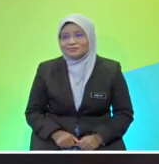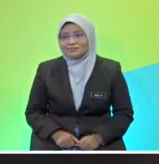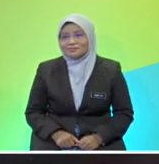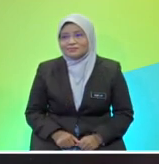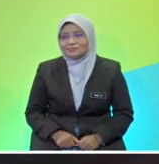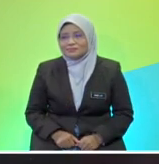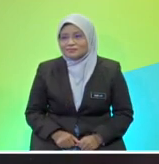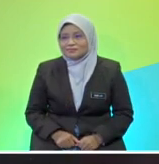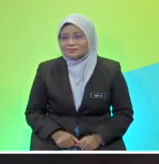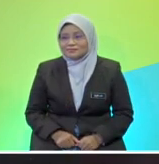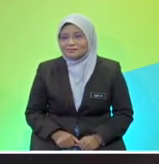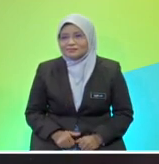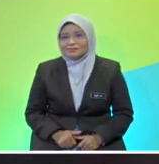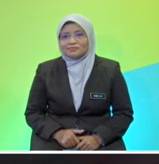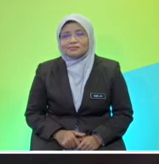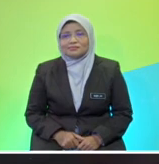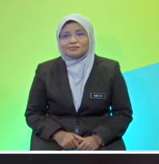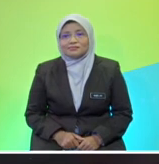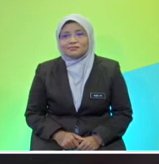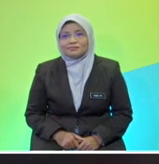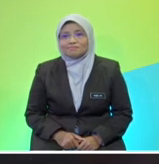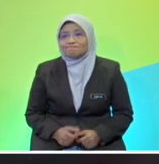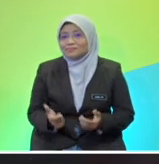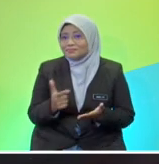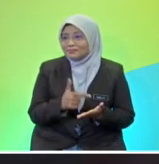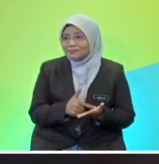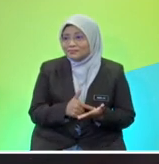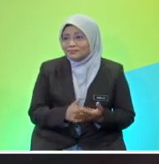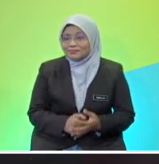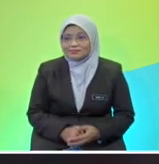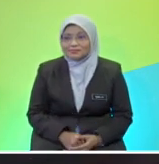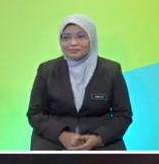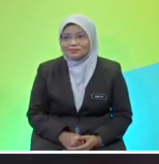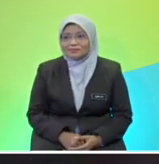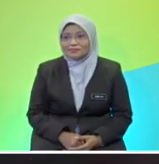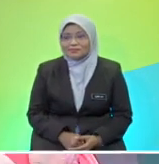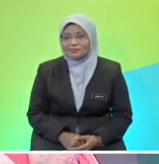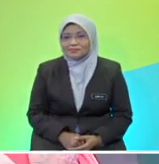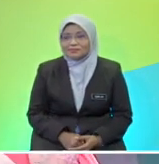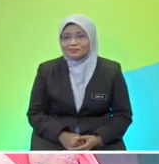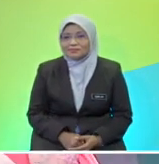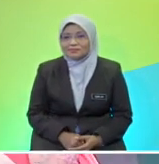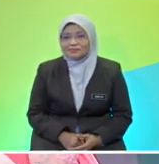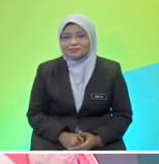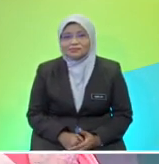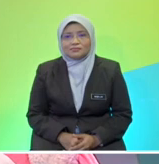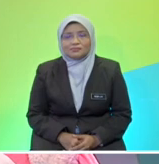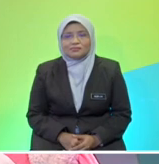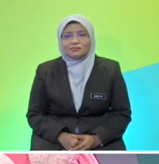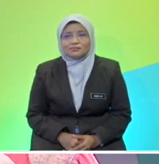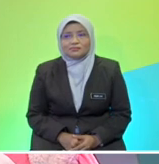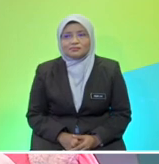put it here as well. Okay, let's see our next card this from Teacher Rahma. This is a car. All right, next. What do I have?